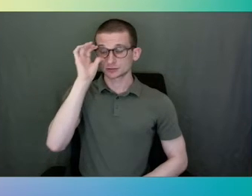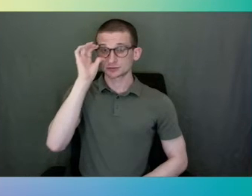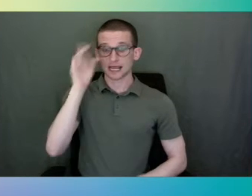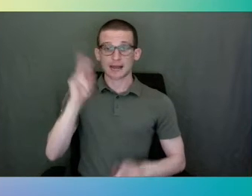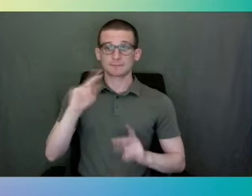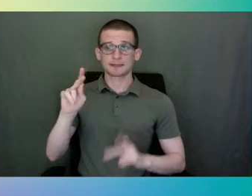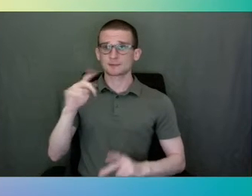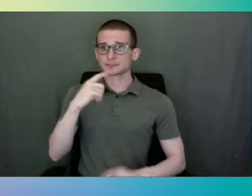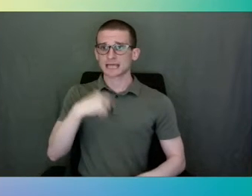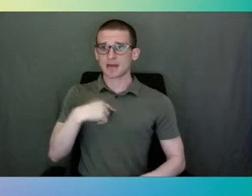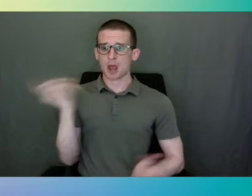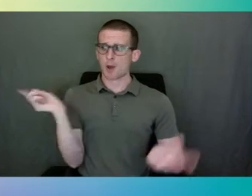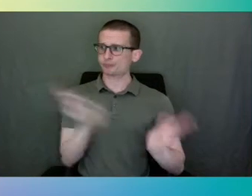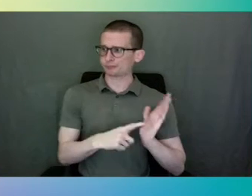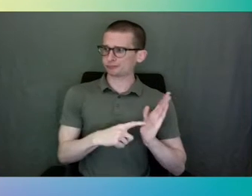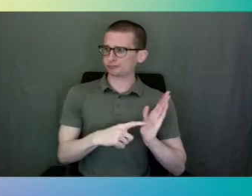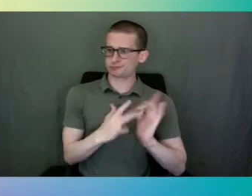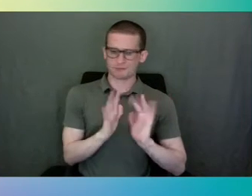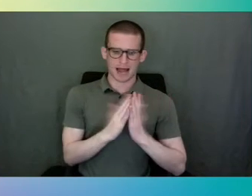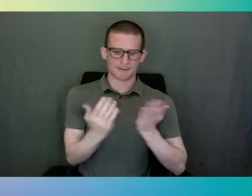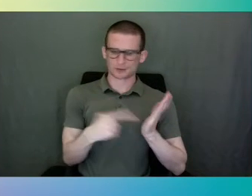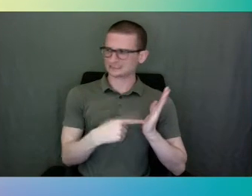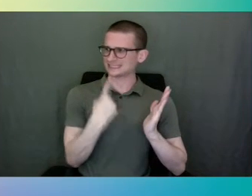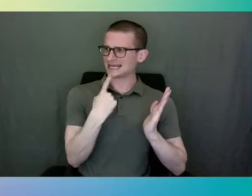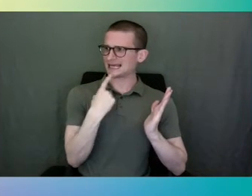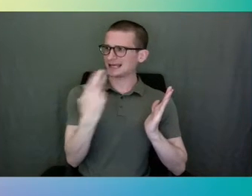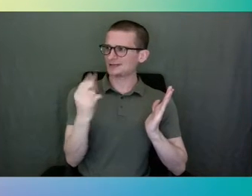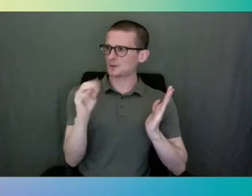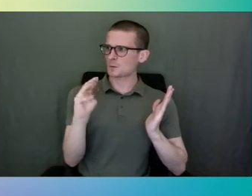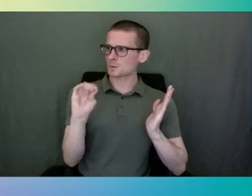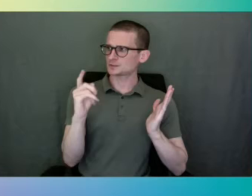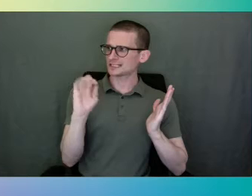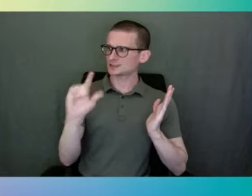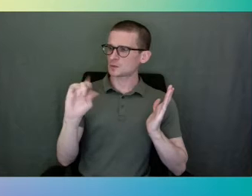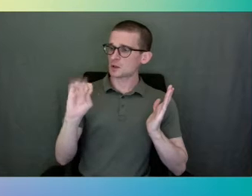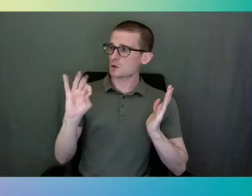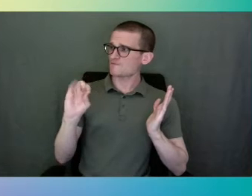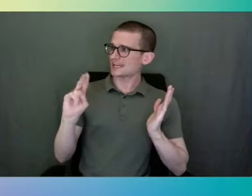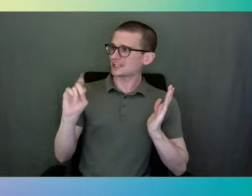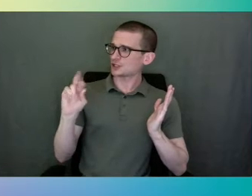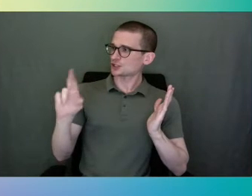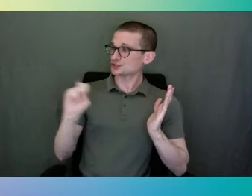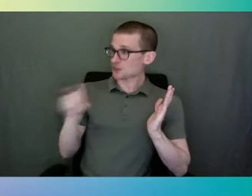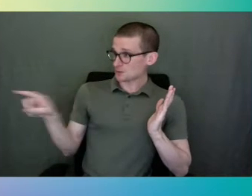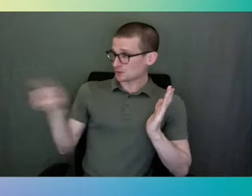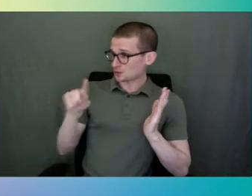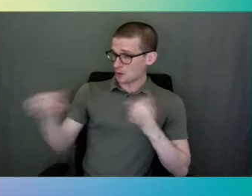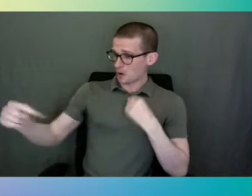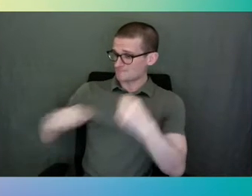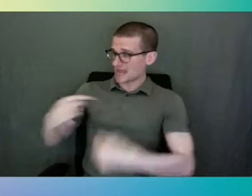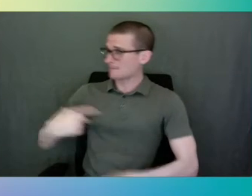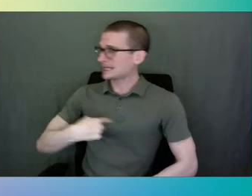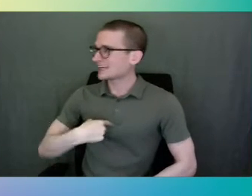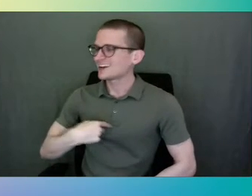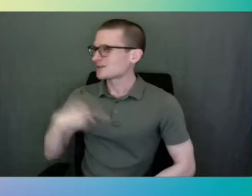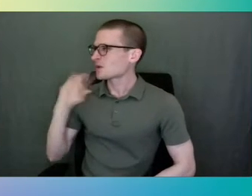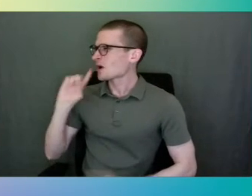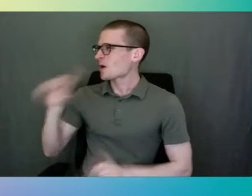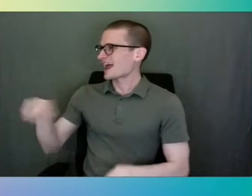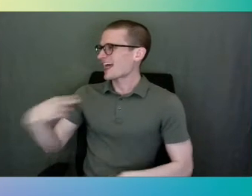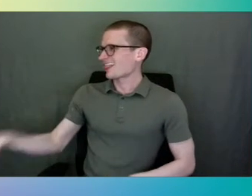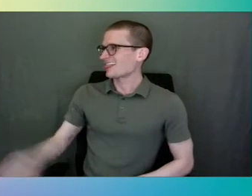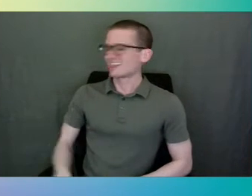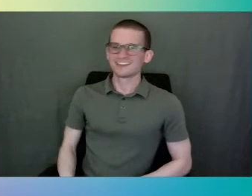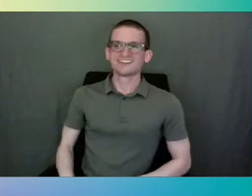Bible, homosexual offenders. So those of you who offend homosexuals, you're going to hell. But anyway, that's another way to look at it. And